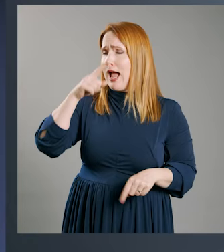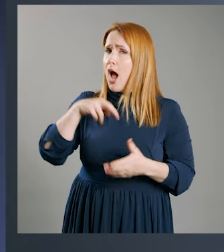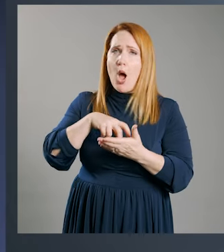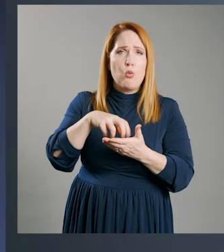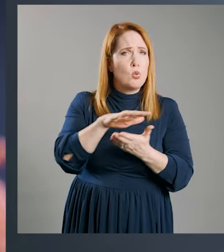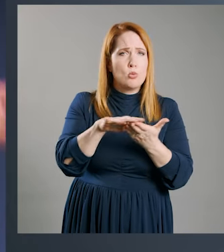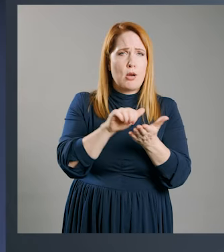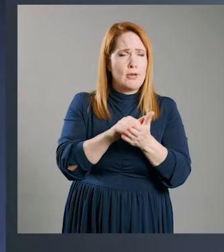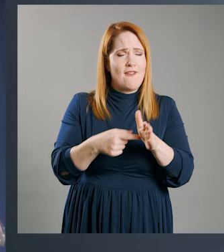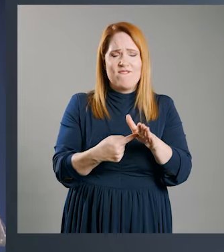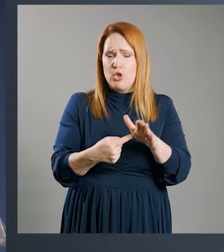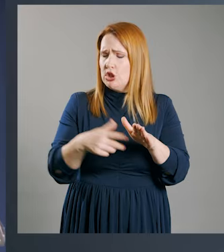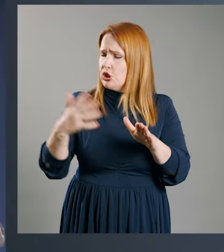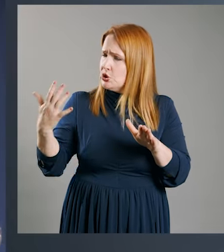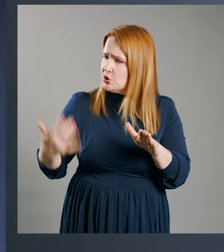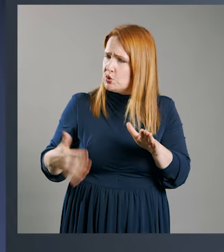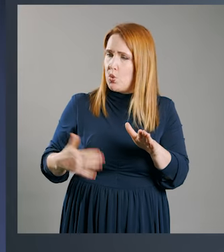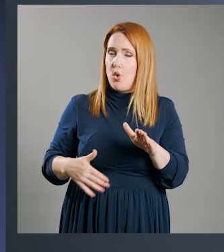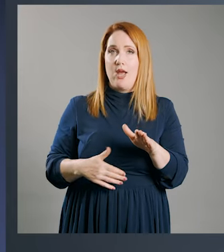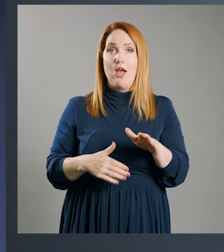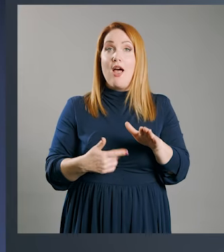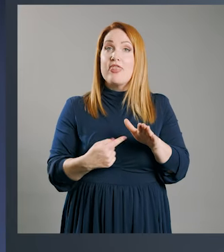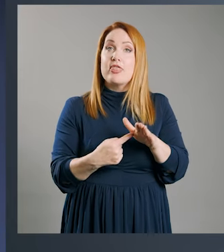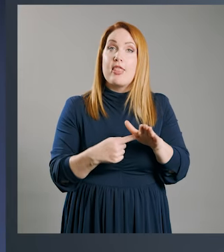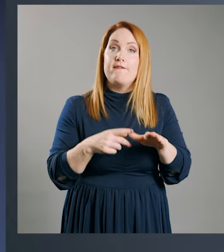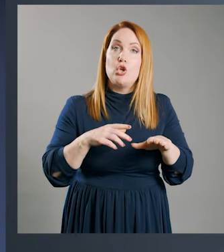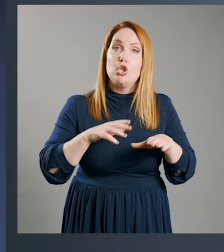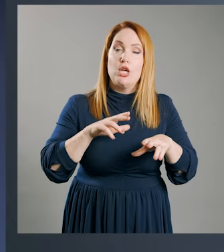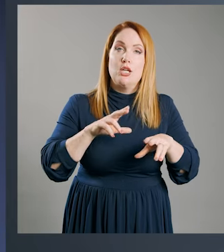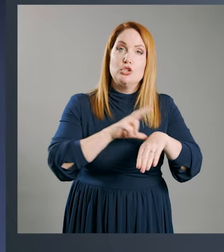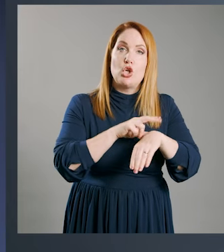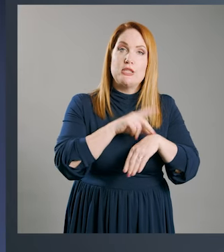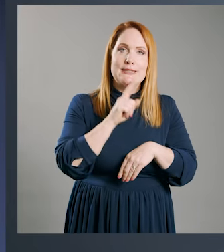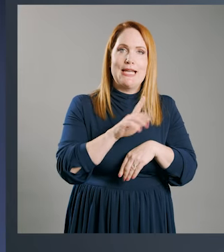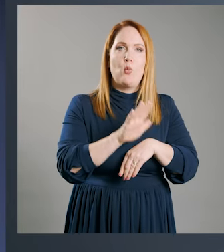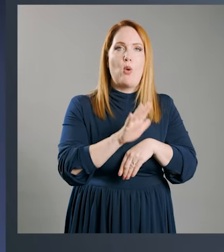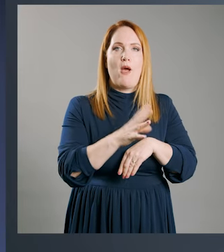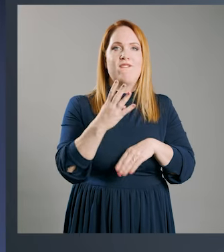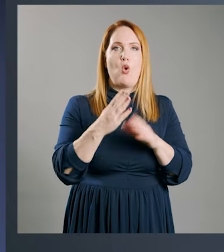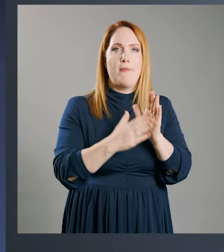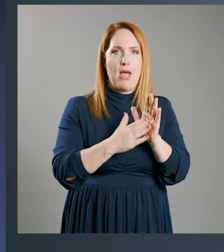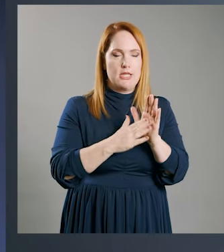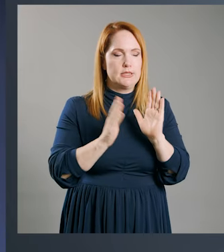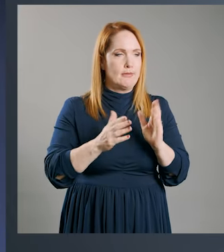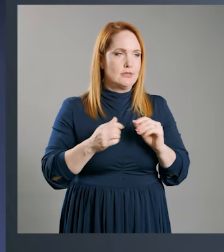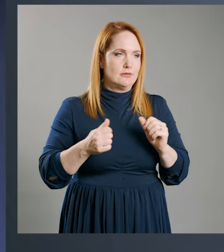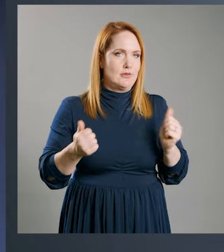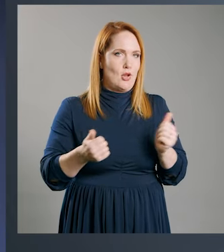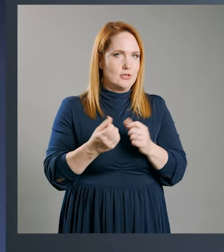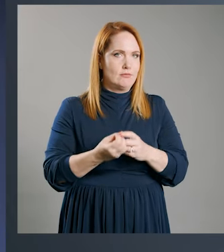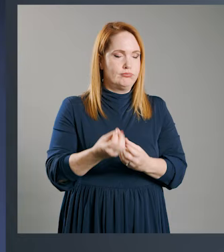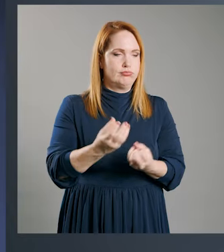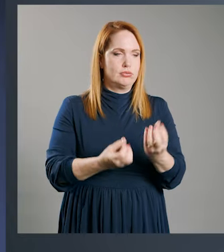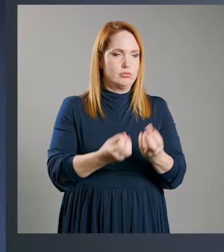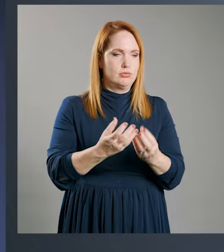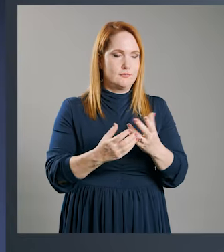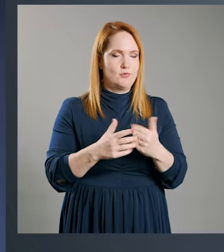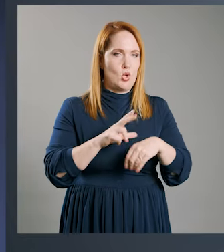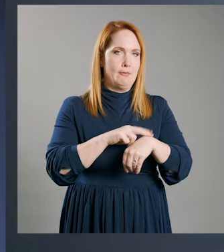any weight on my foot. It was so incredibly sore. And the podiatrist said, it's going to be 4 months of healing and you have to have all this